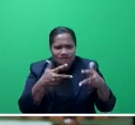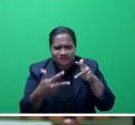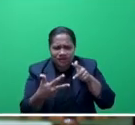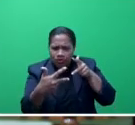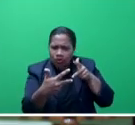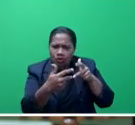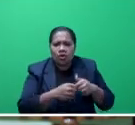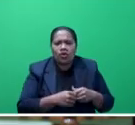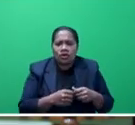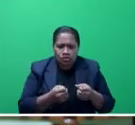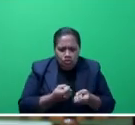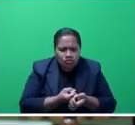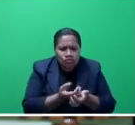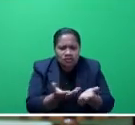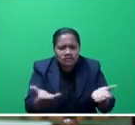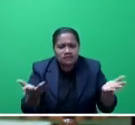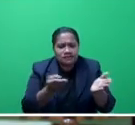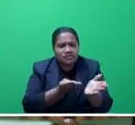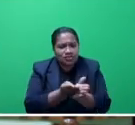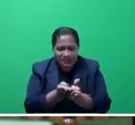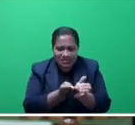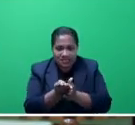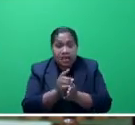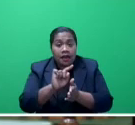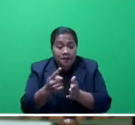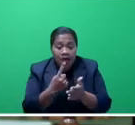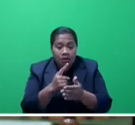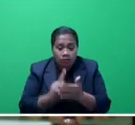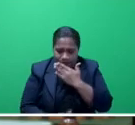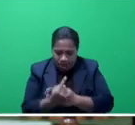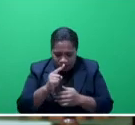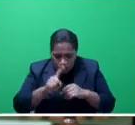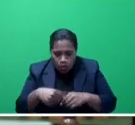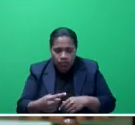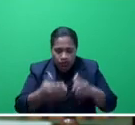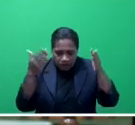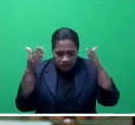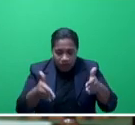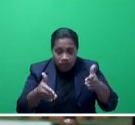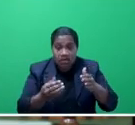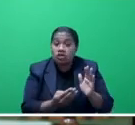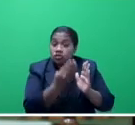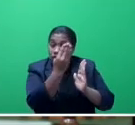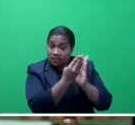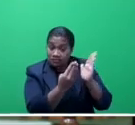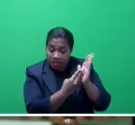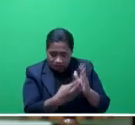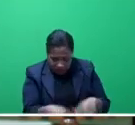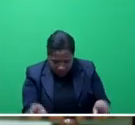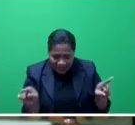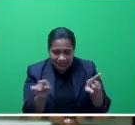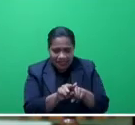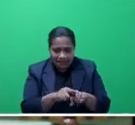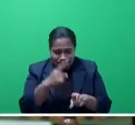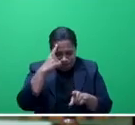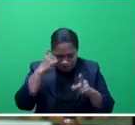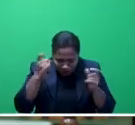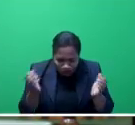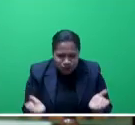while remaining COVID safe. This budget is driven by that same spirit of innovative